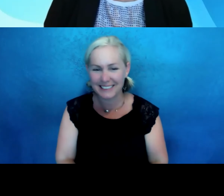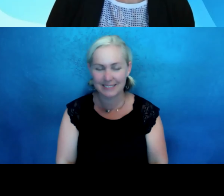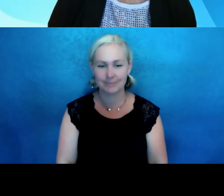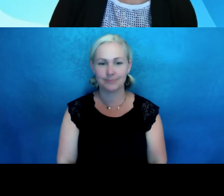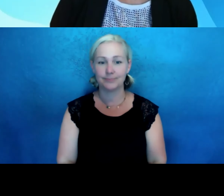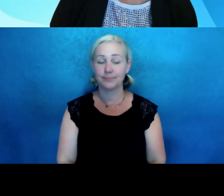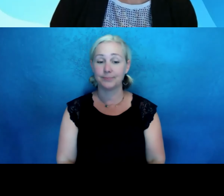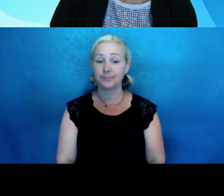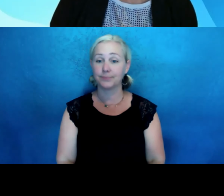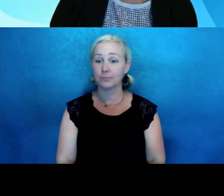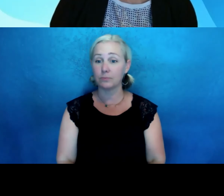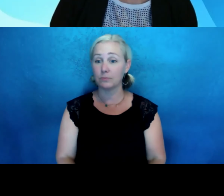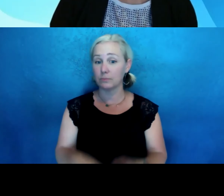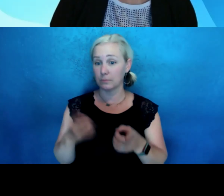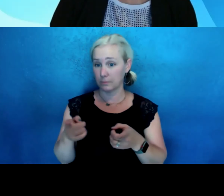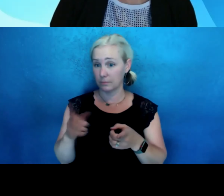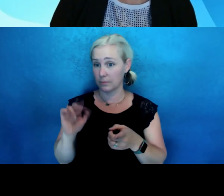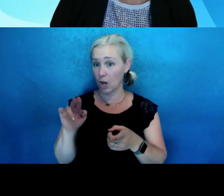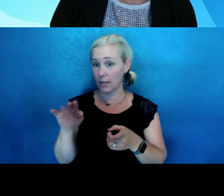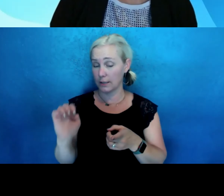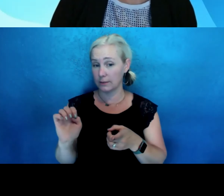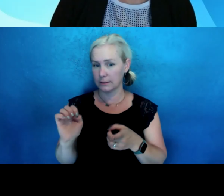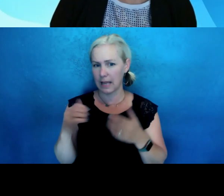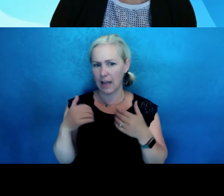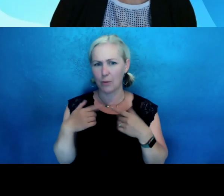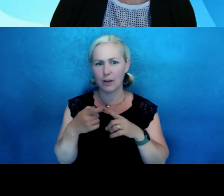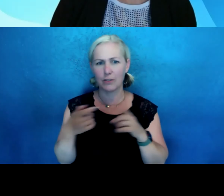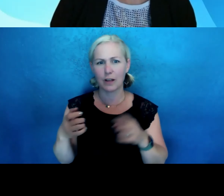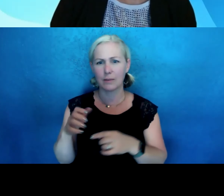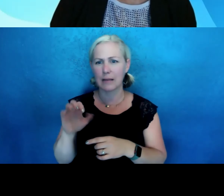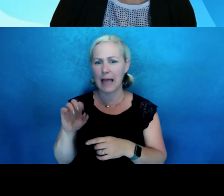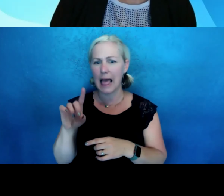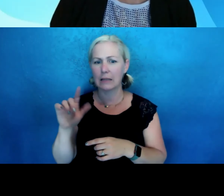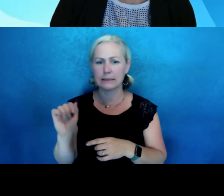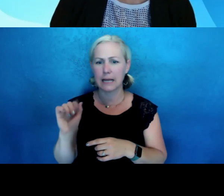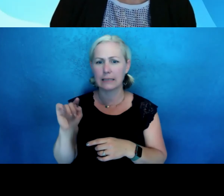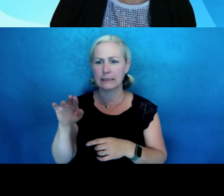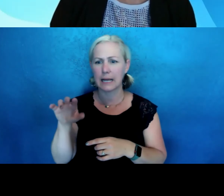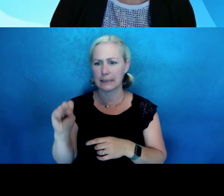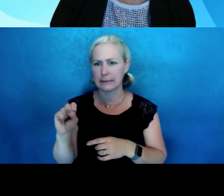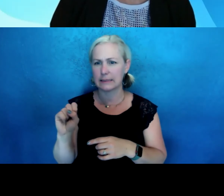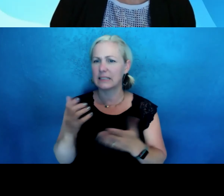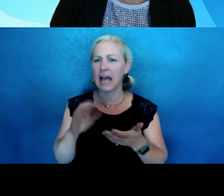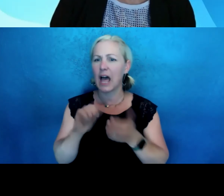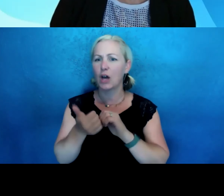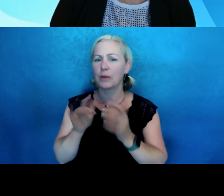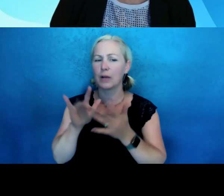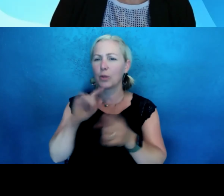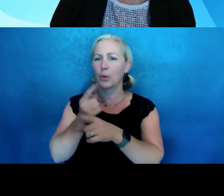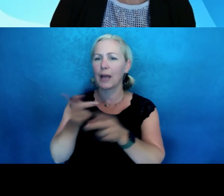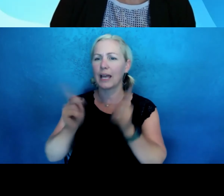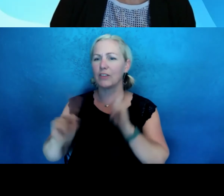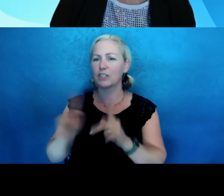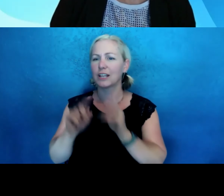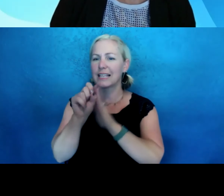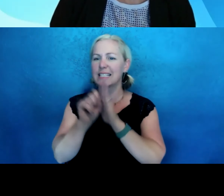Connie? How about there's one from Elna Times. How do we connect with the right individuals at the state level to exchange information about what's